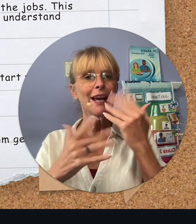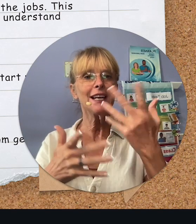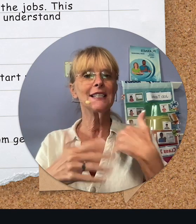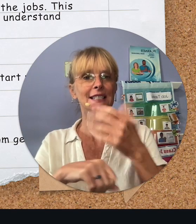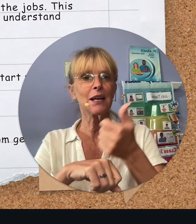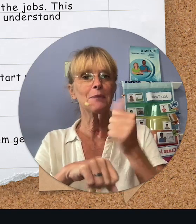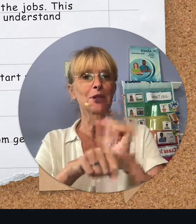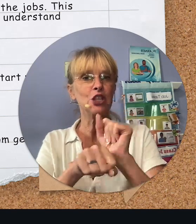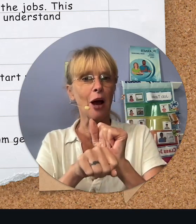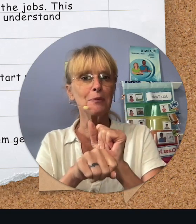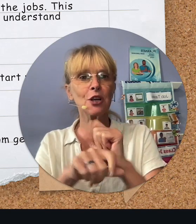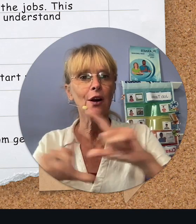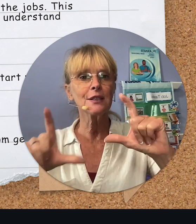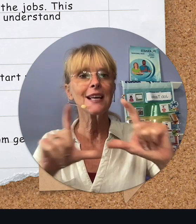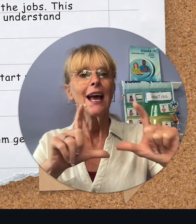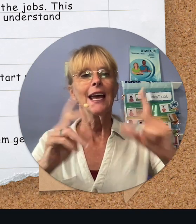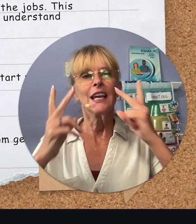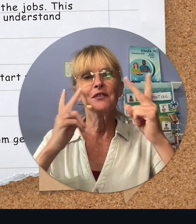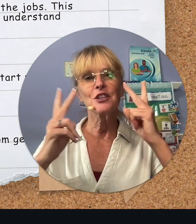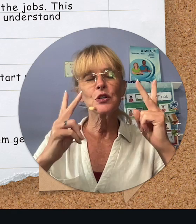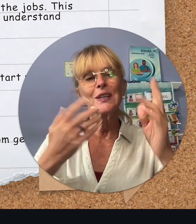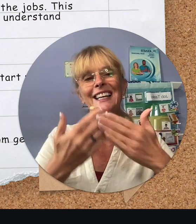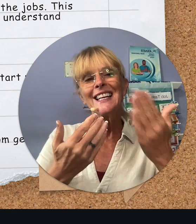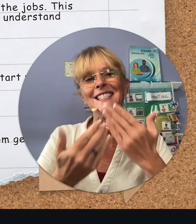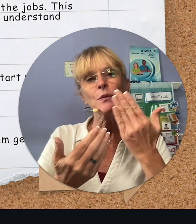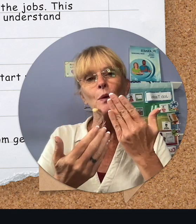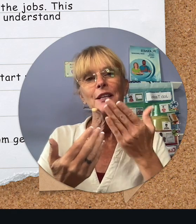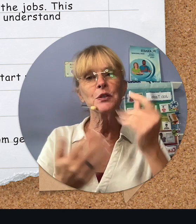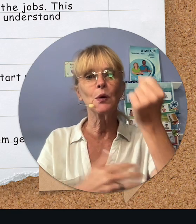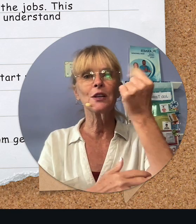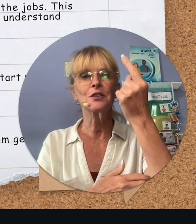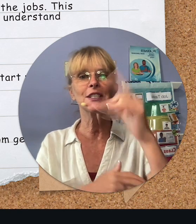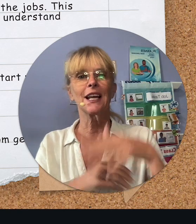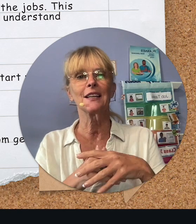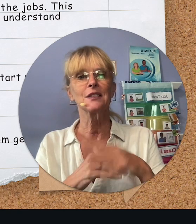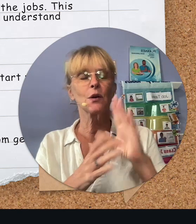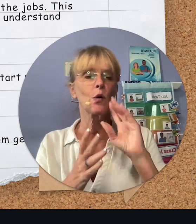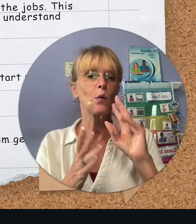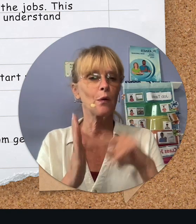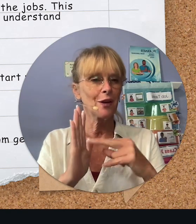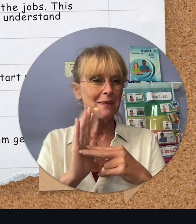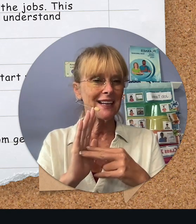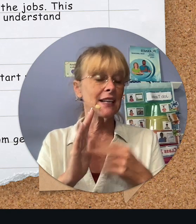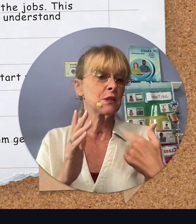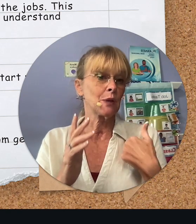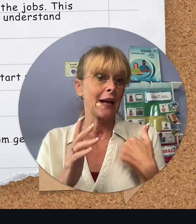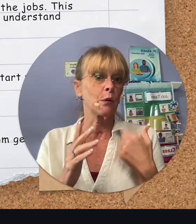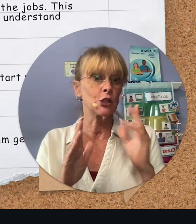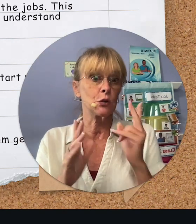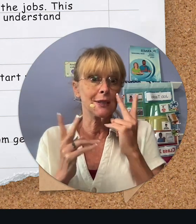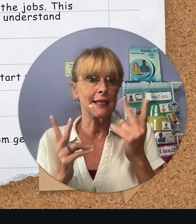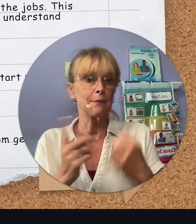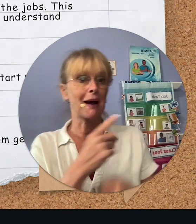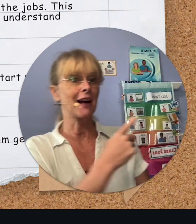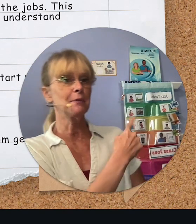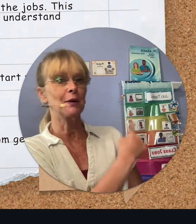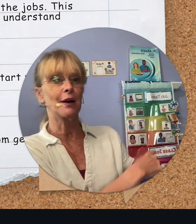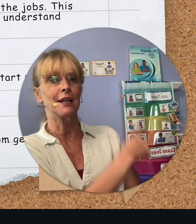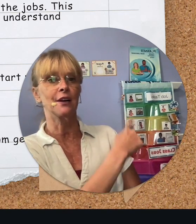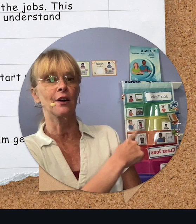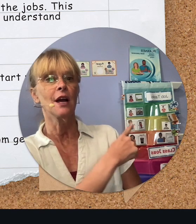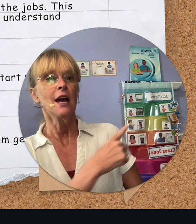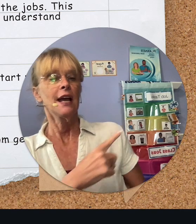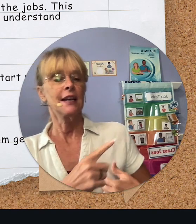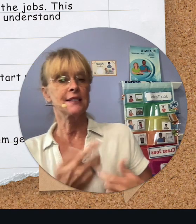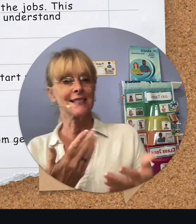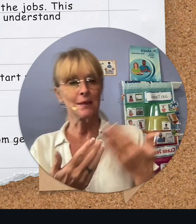Go ahead and set up the job charts in a visual and easy way to understand. So what we mean is like what you see behind me right